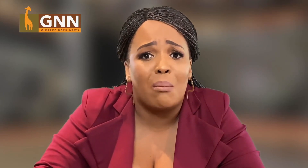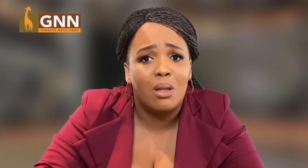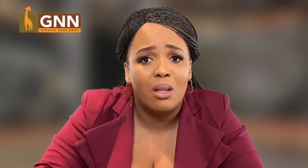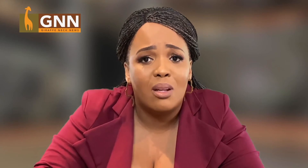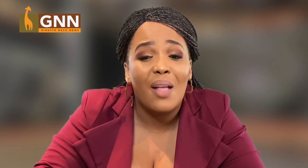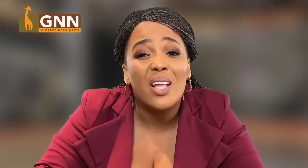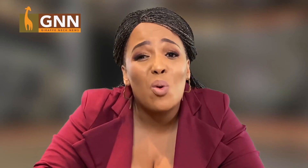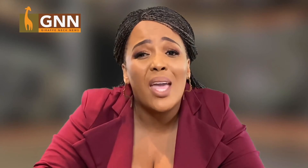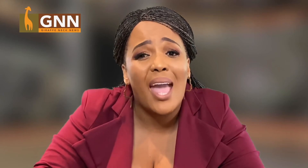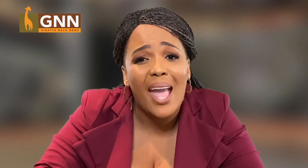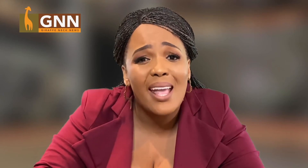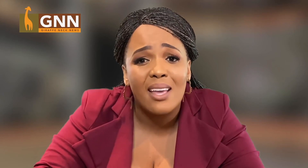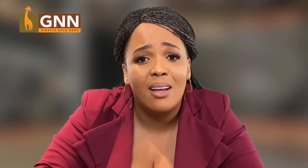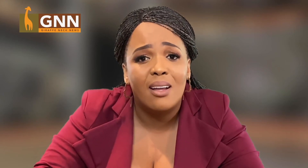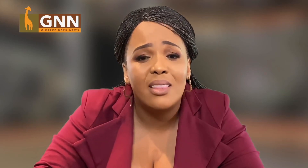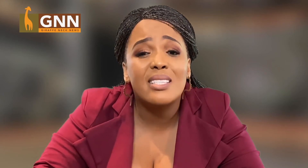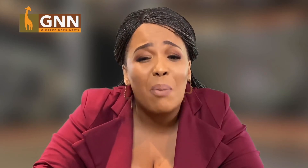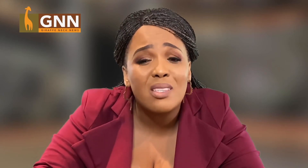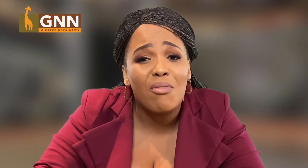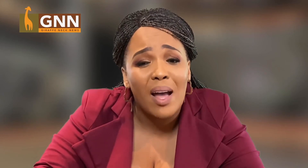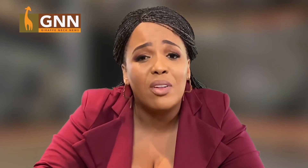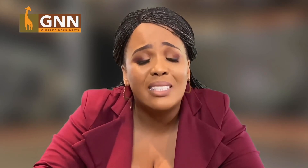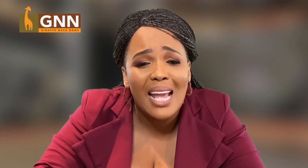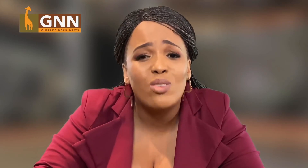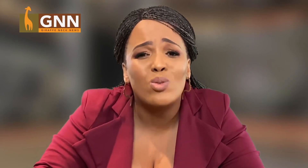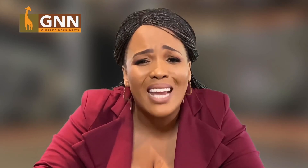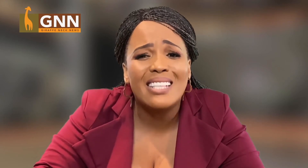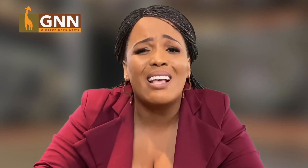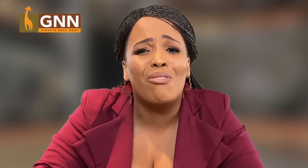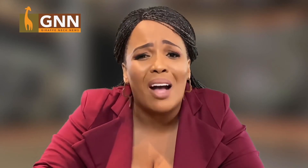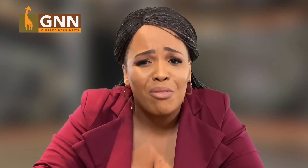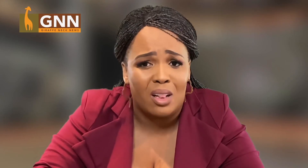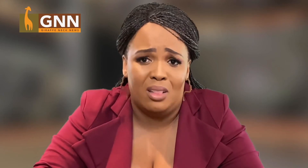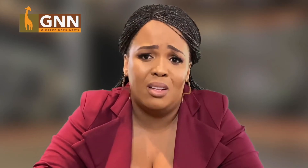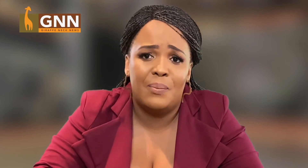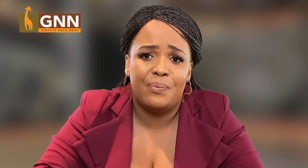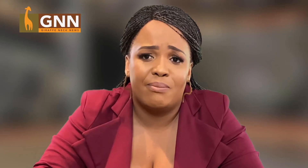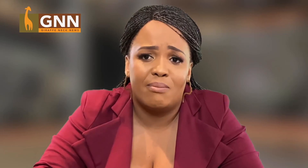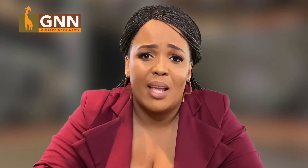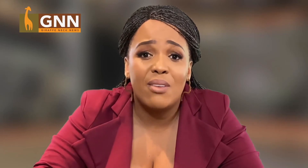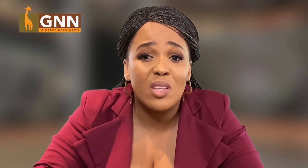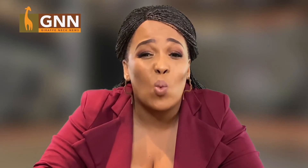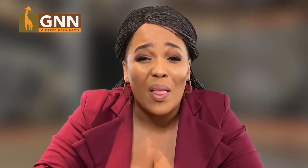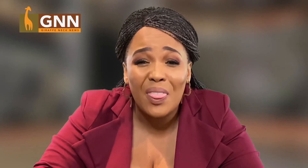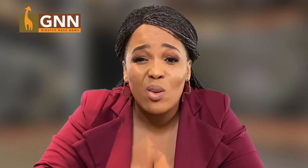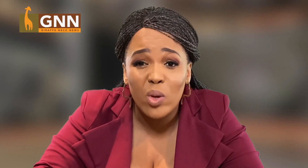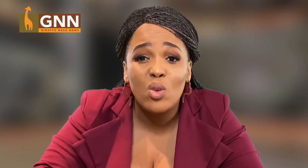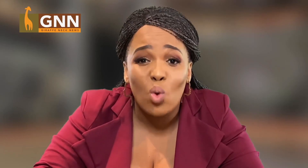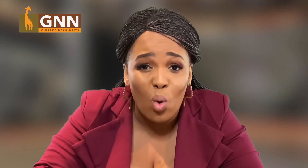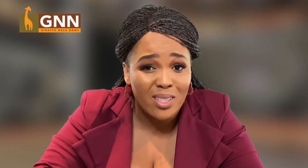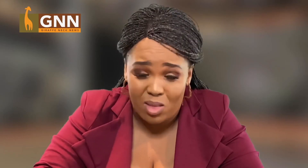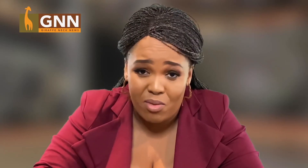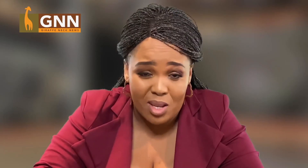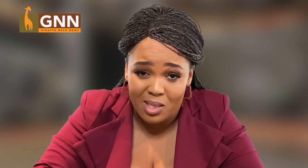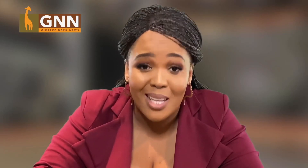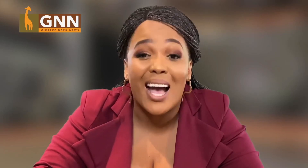the time. And that's okay. This is about survival, day-to-day survival. And if there's one thing we